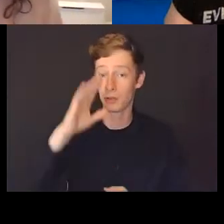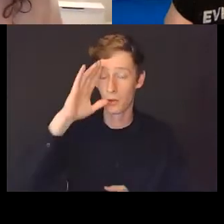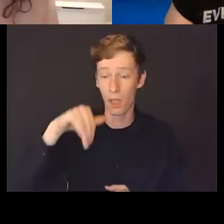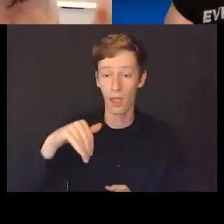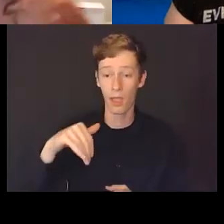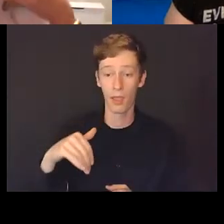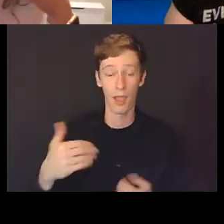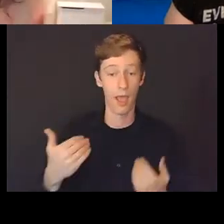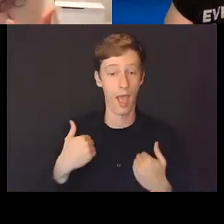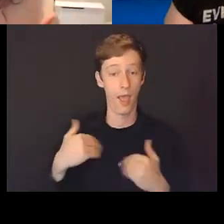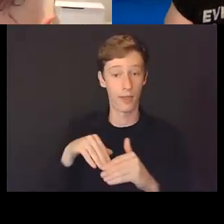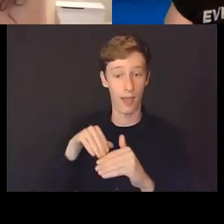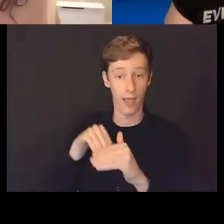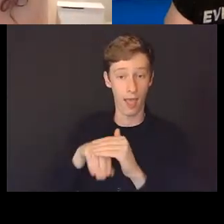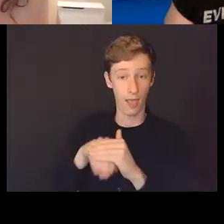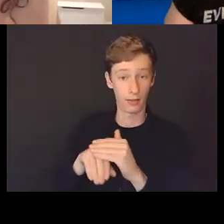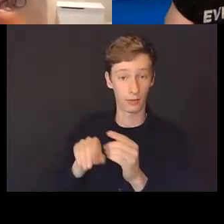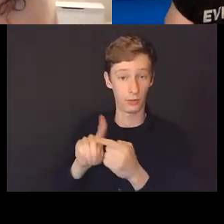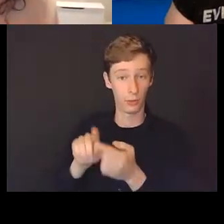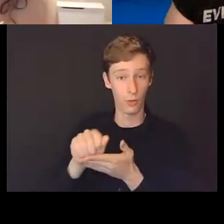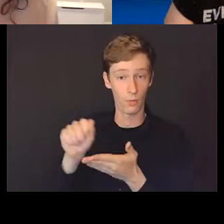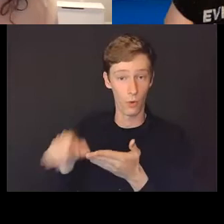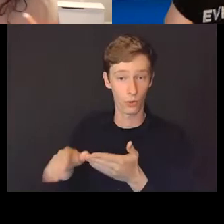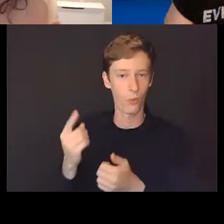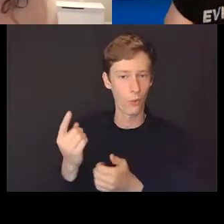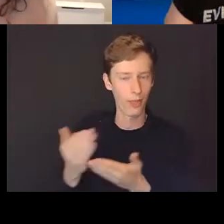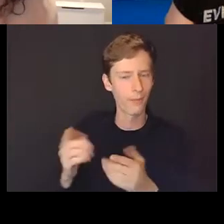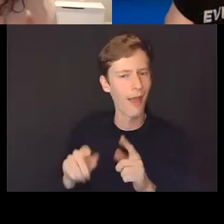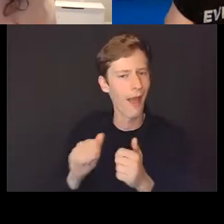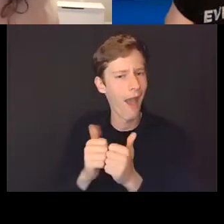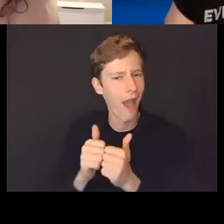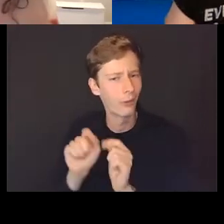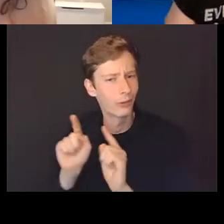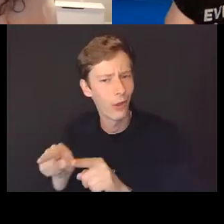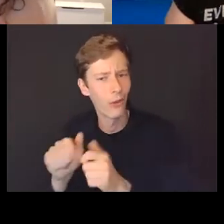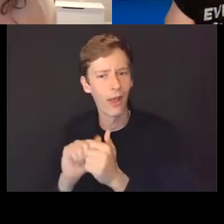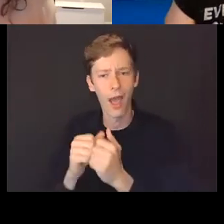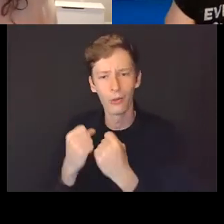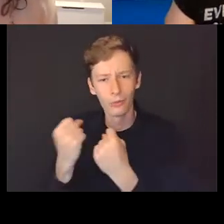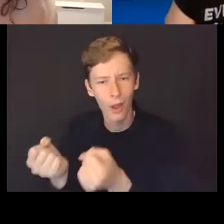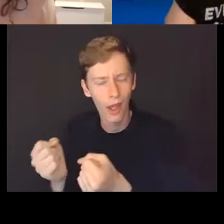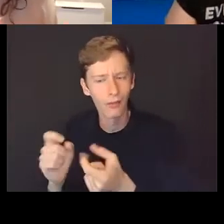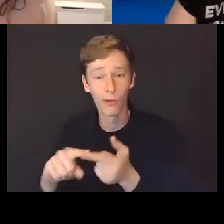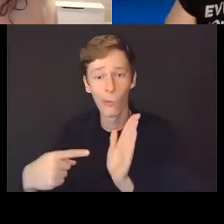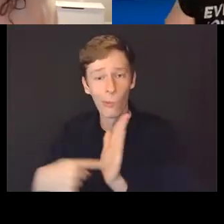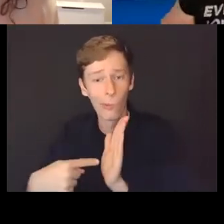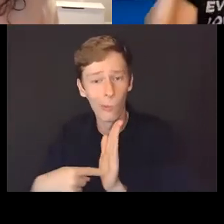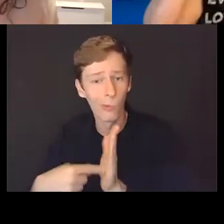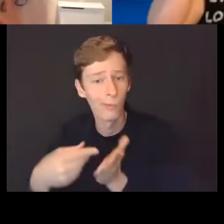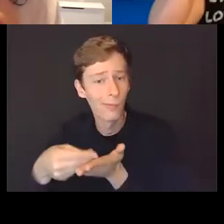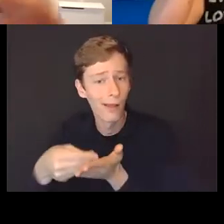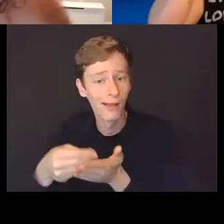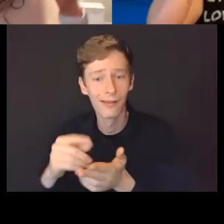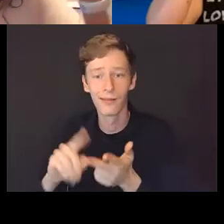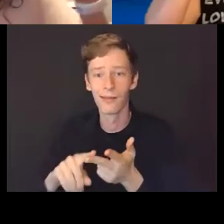to abortion is one thing. And you also mentioned this, you know, transportation, affordability, accessibility to abortion is a whole other